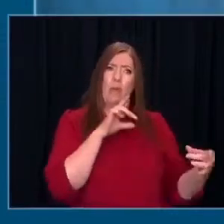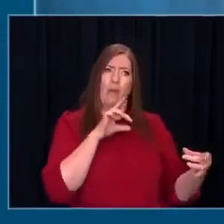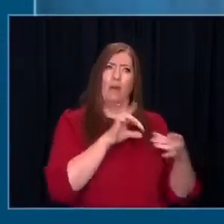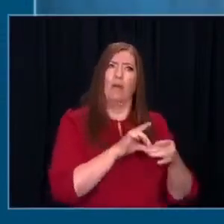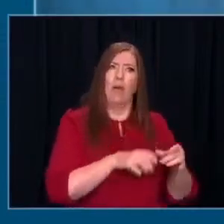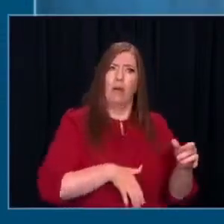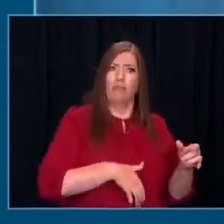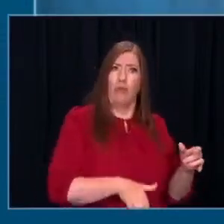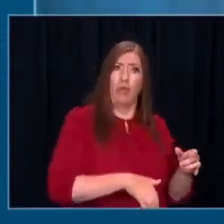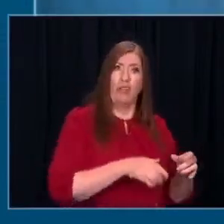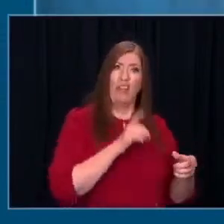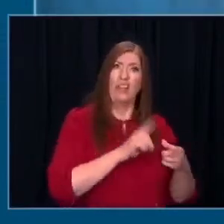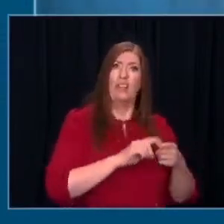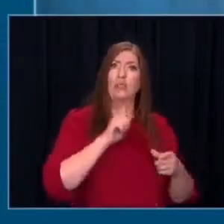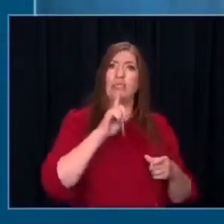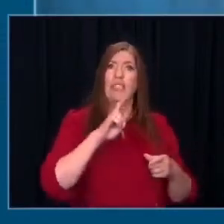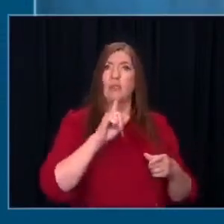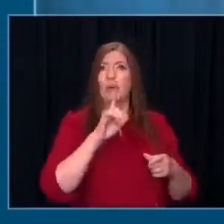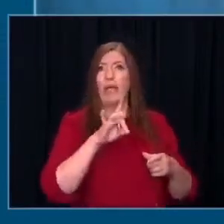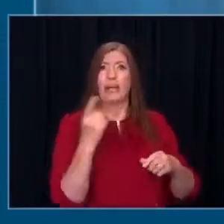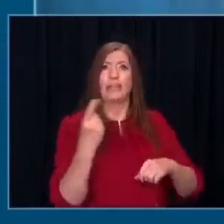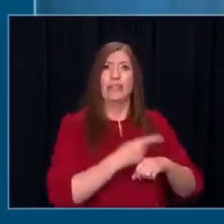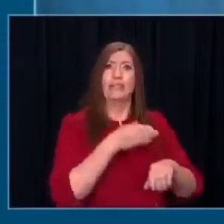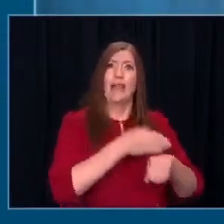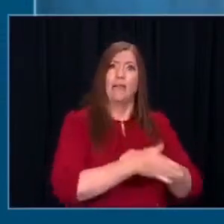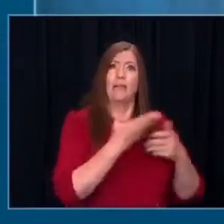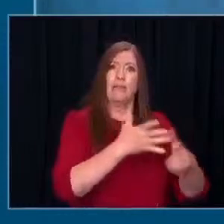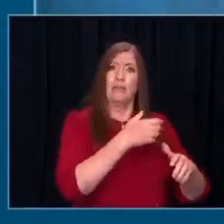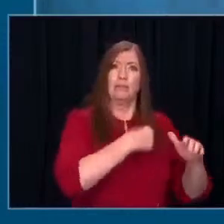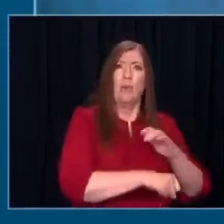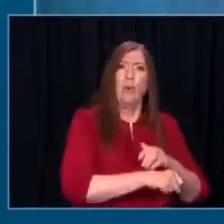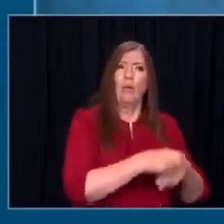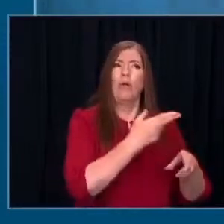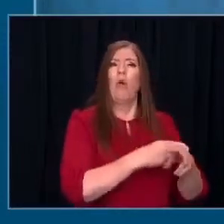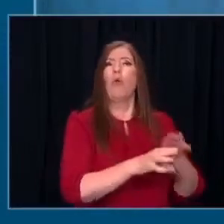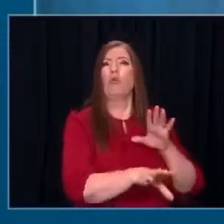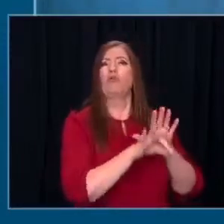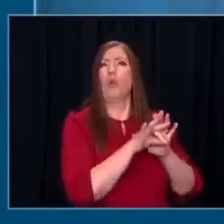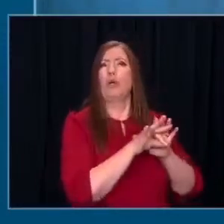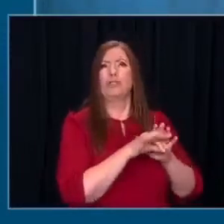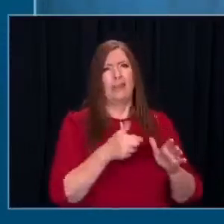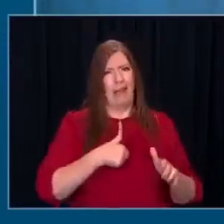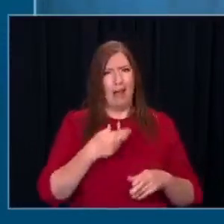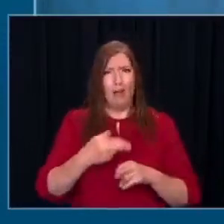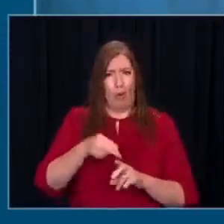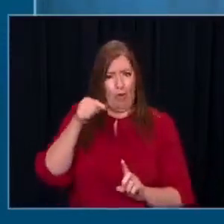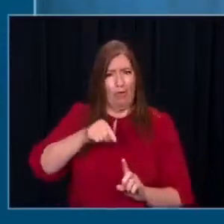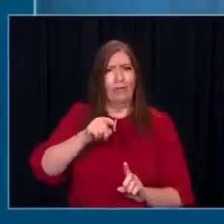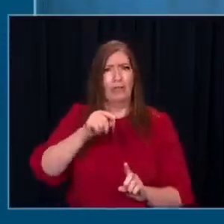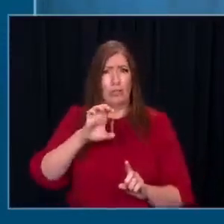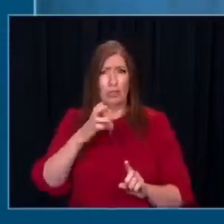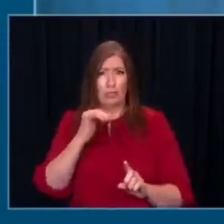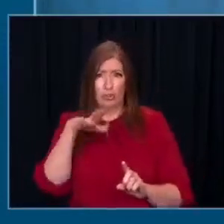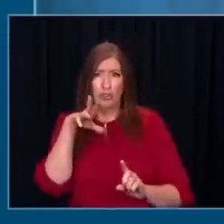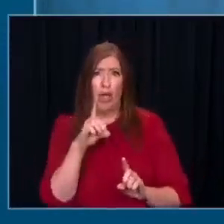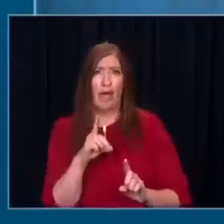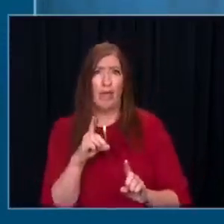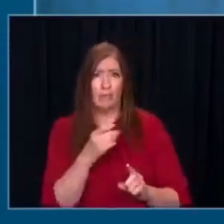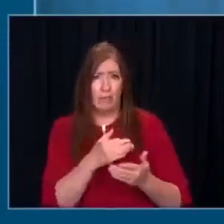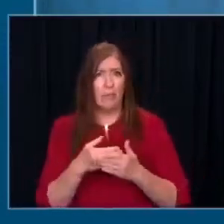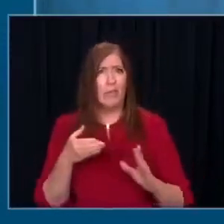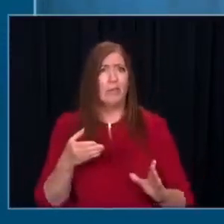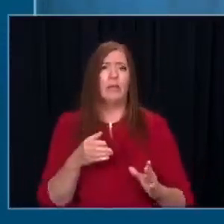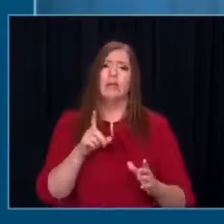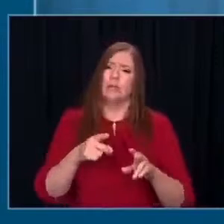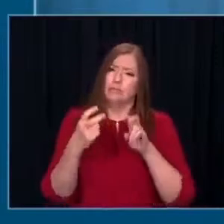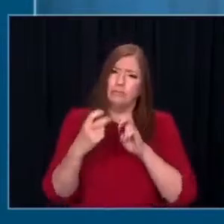days after it's been born. They call it a choice. I call it a child. We need to sit down and we need to have people who are going